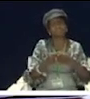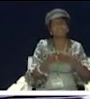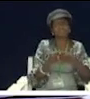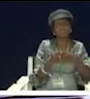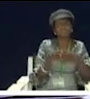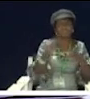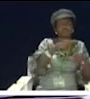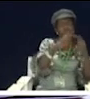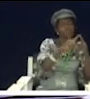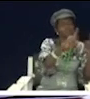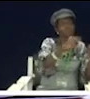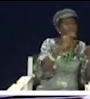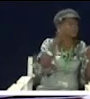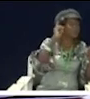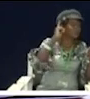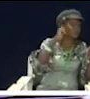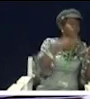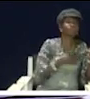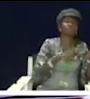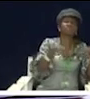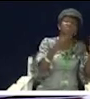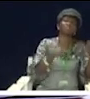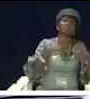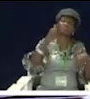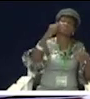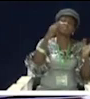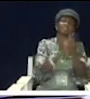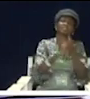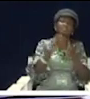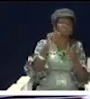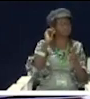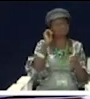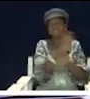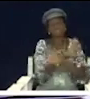You go to him, "Uncle, give me 10,000 naira. You say, "I don't have."